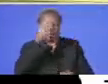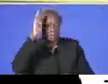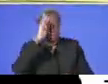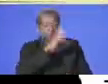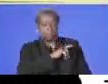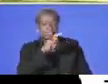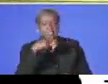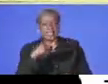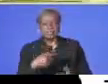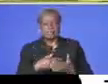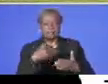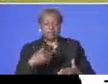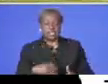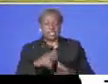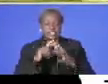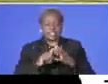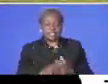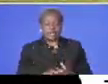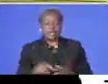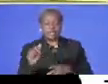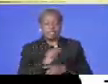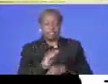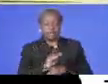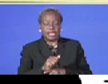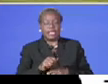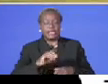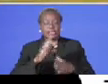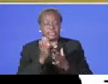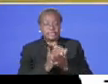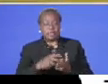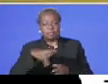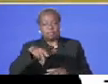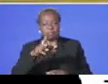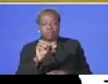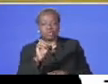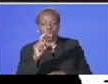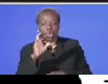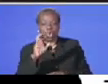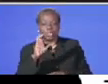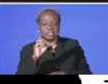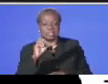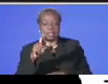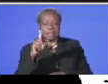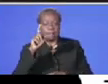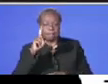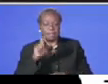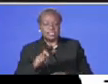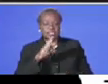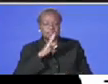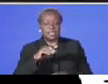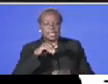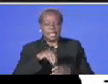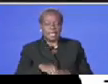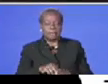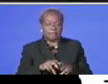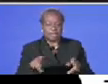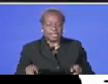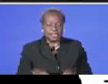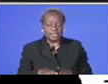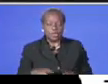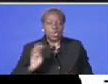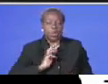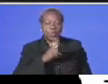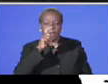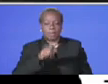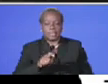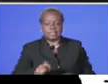before they can resume their training, some protocols will have to be put in place. What we're going to do is